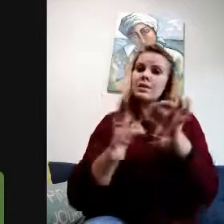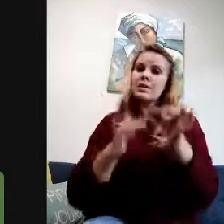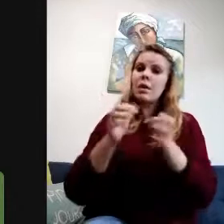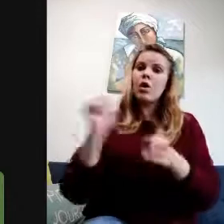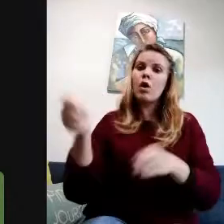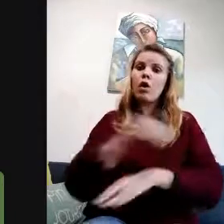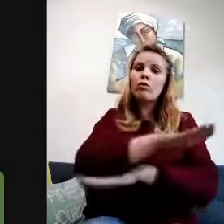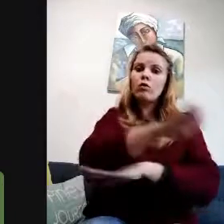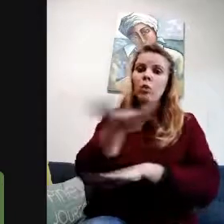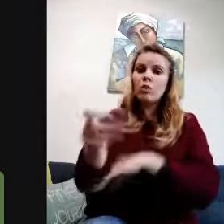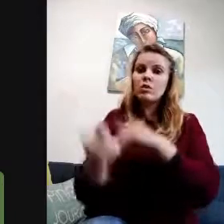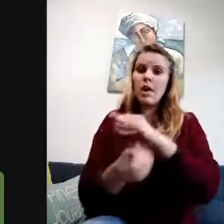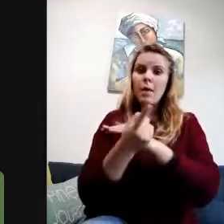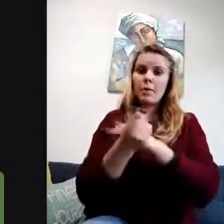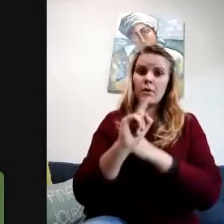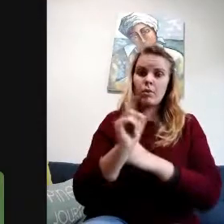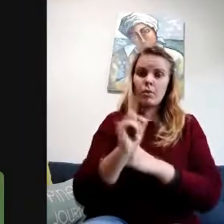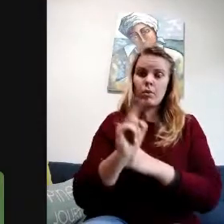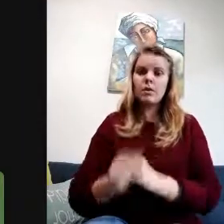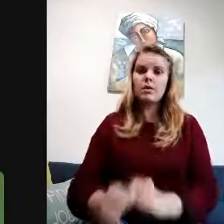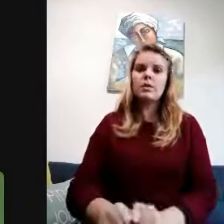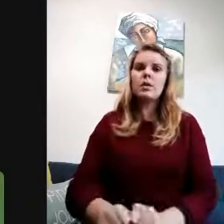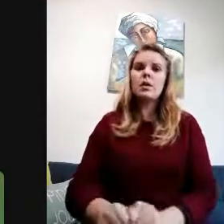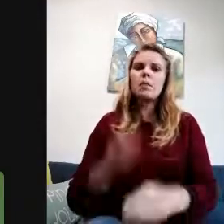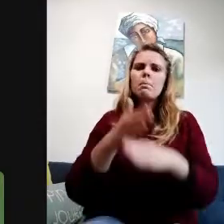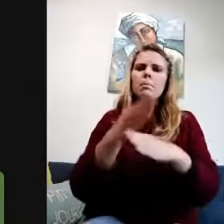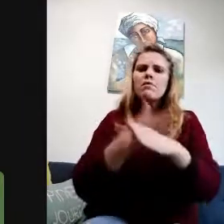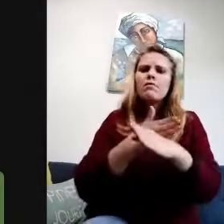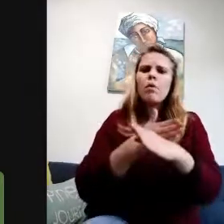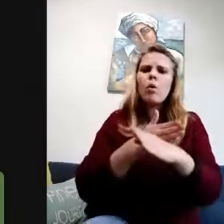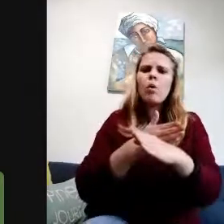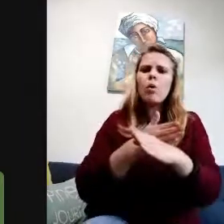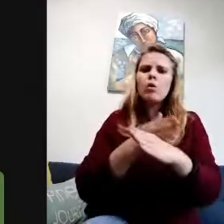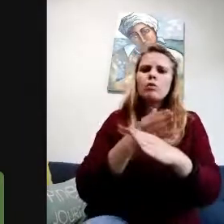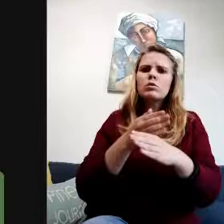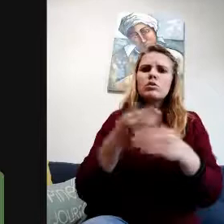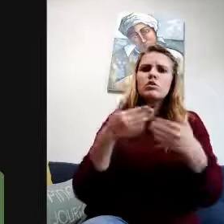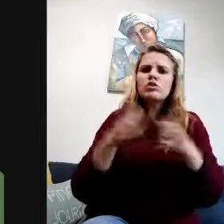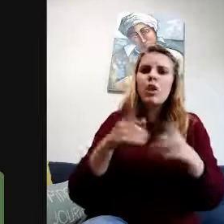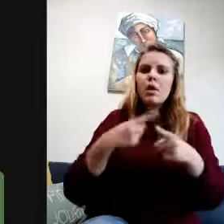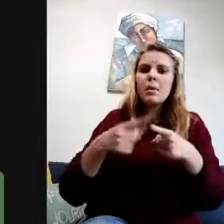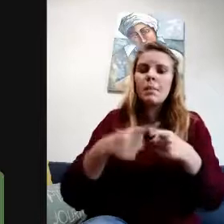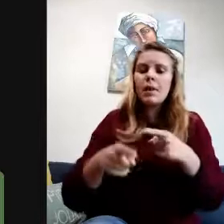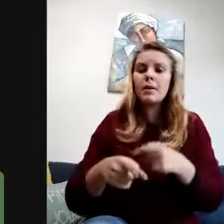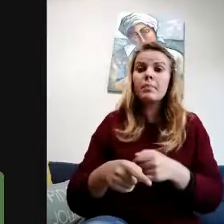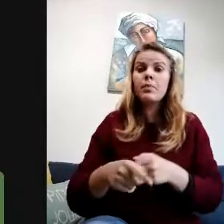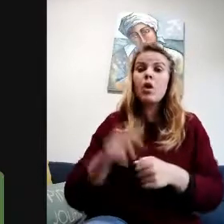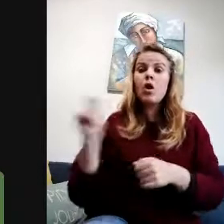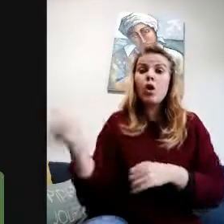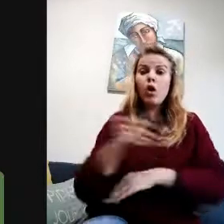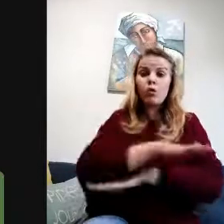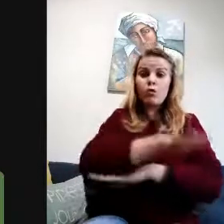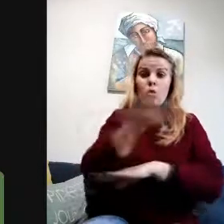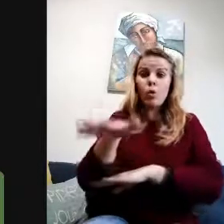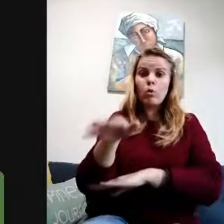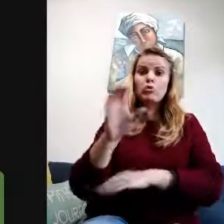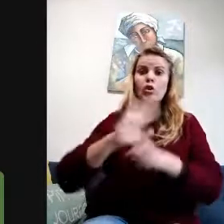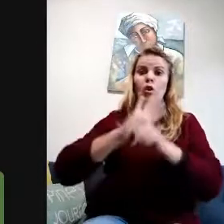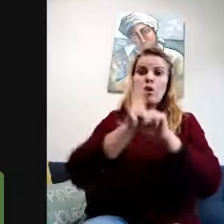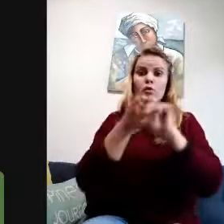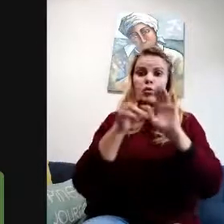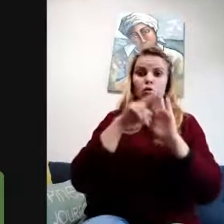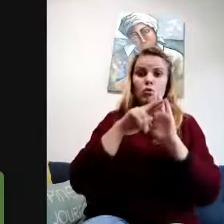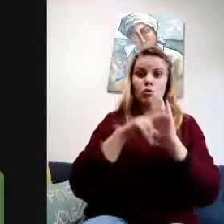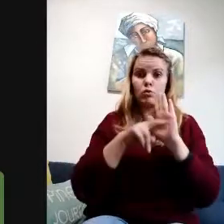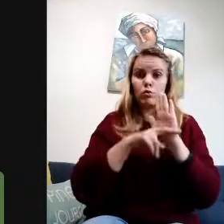the other things before you start playing and when you arrive there, etc. On course, the current COVID regulations as put in